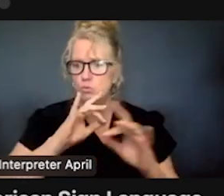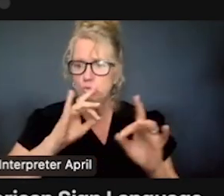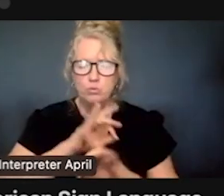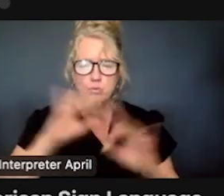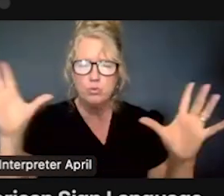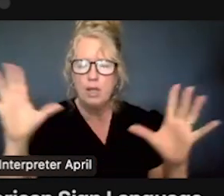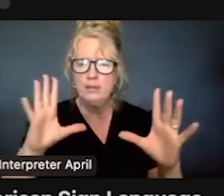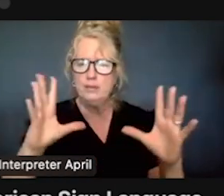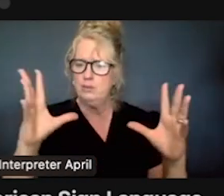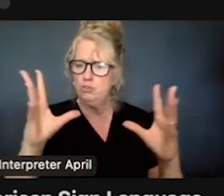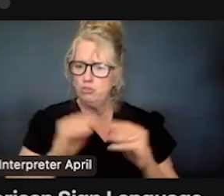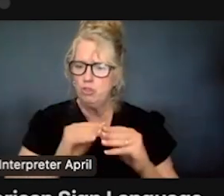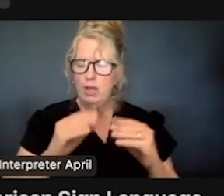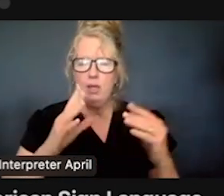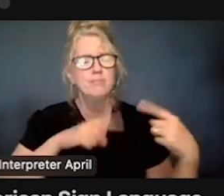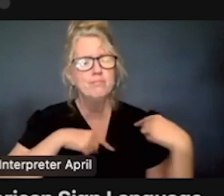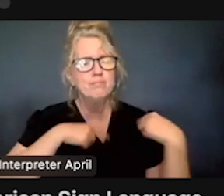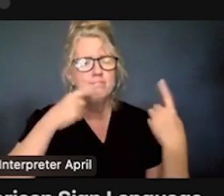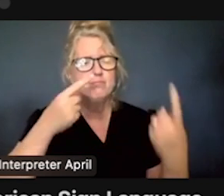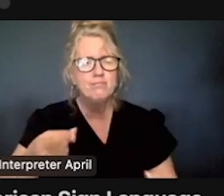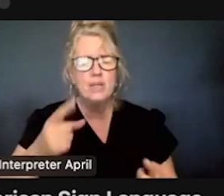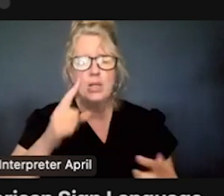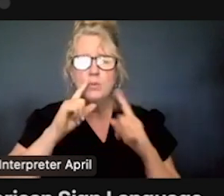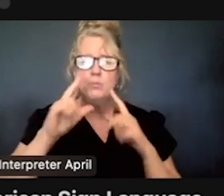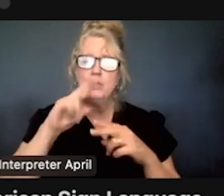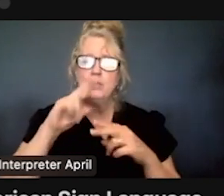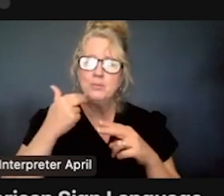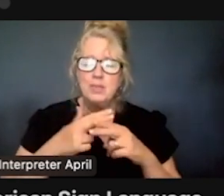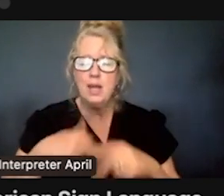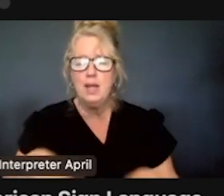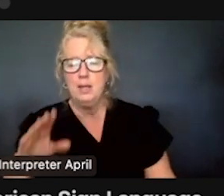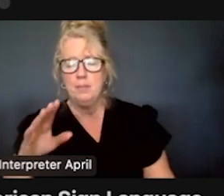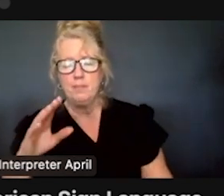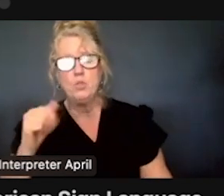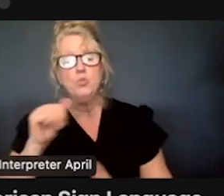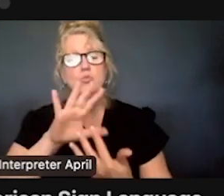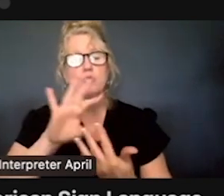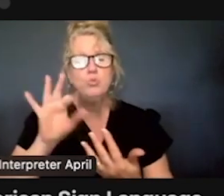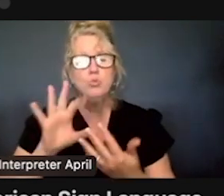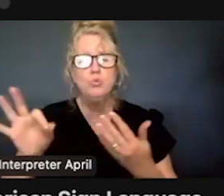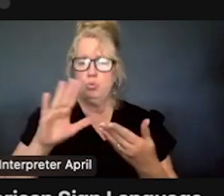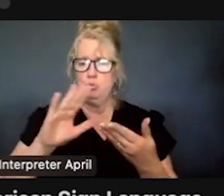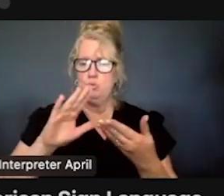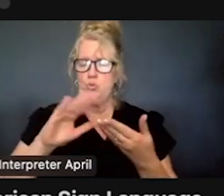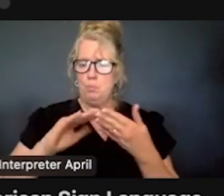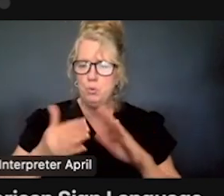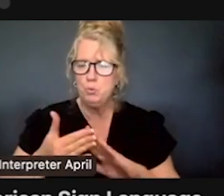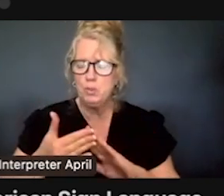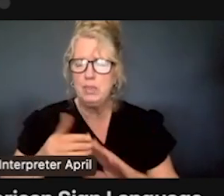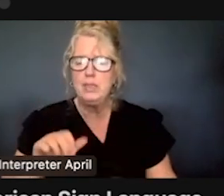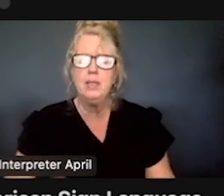talking about, Dr. Vivek Murthy saying, choose community, or the